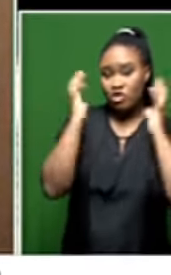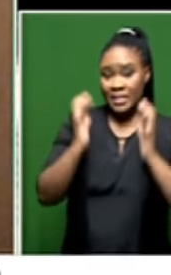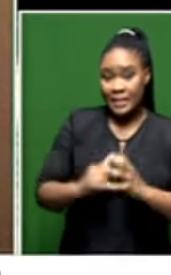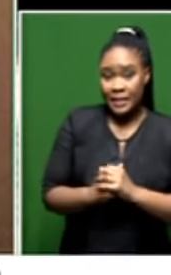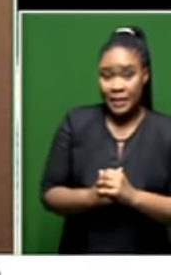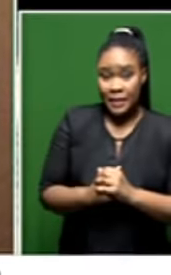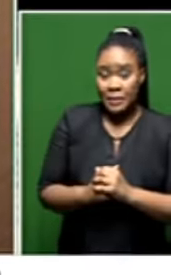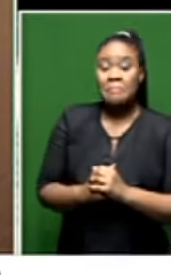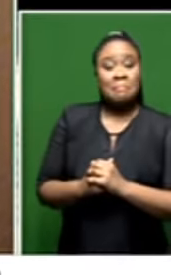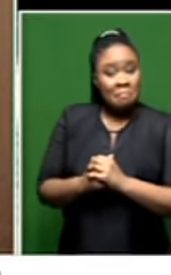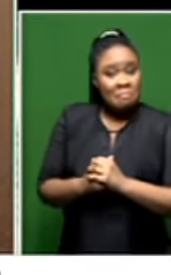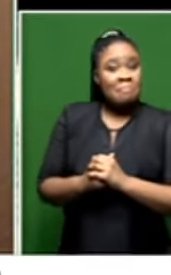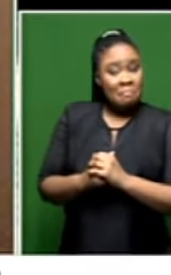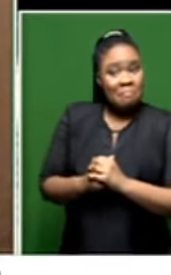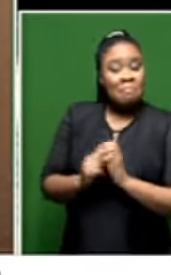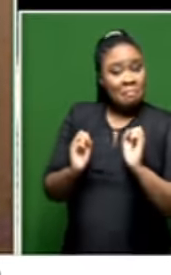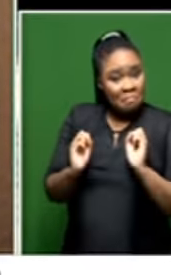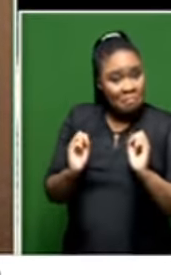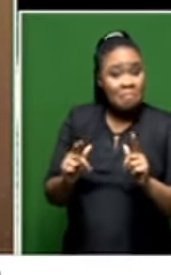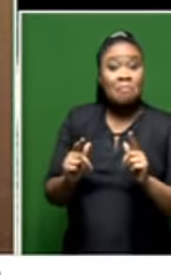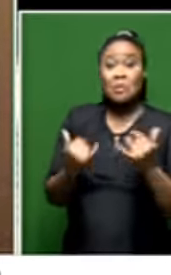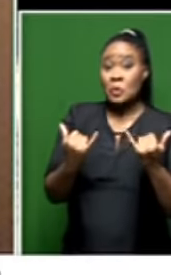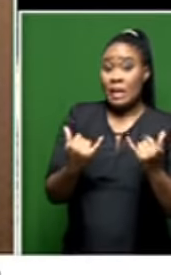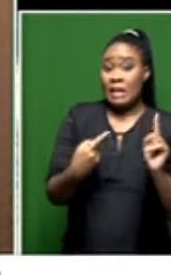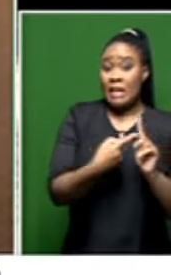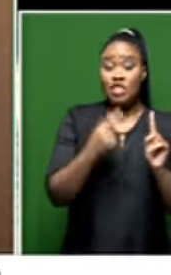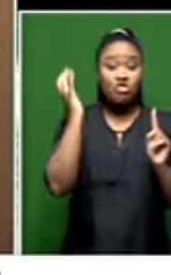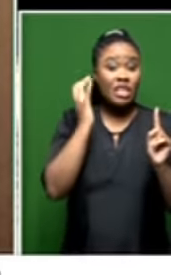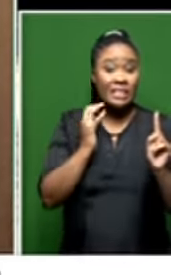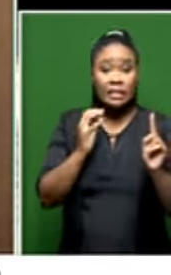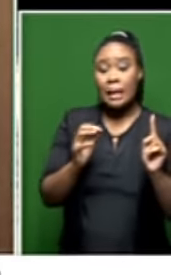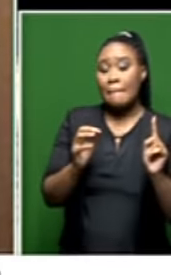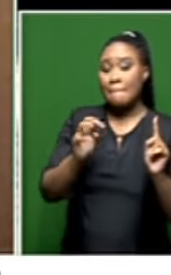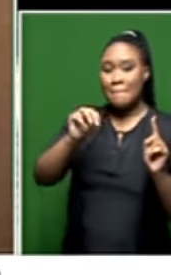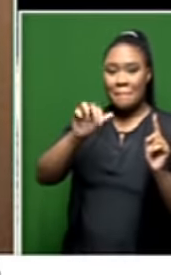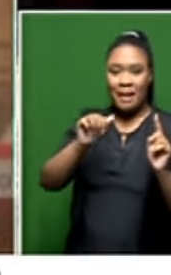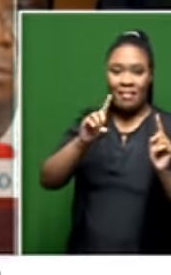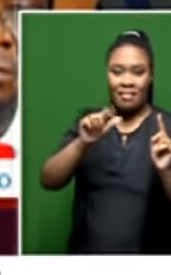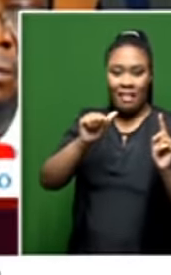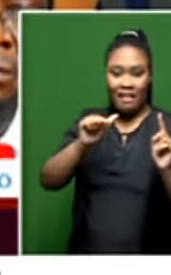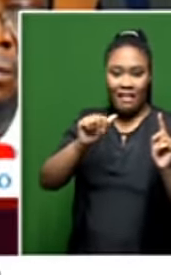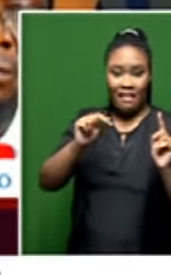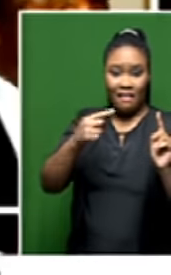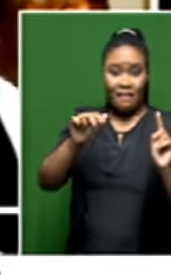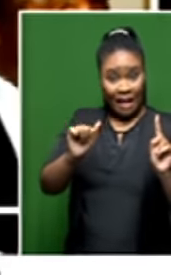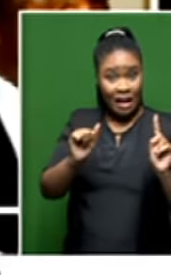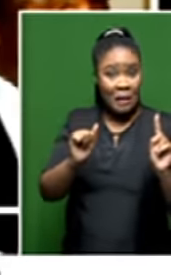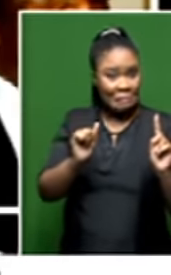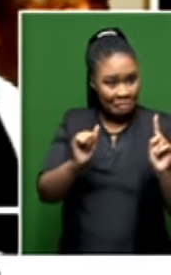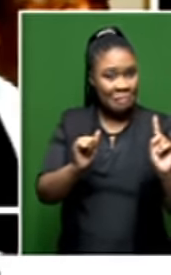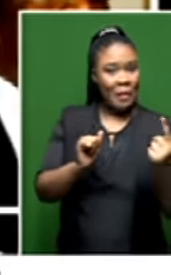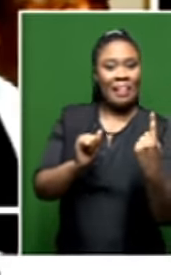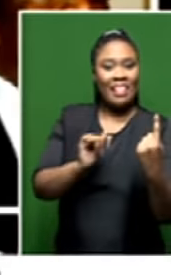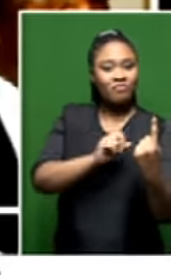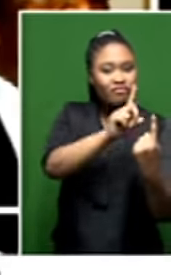to see Justice Mbuyiseli Madlanga, and no doubt, and I imagine that each candidate will take the